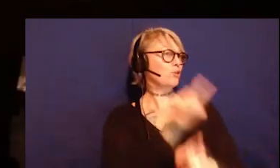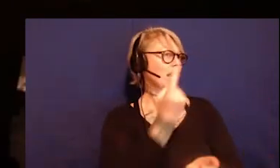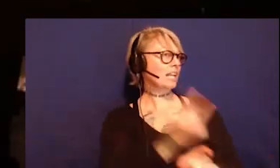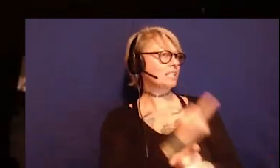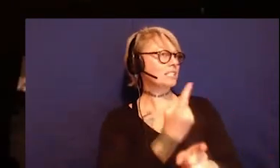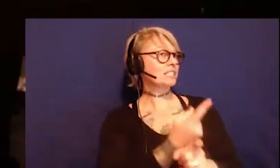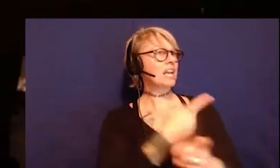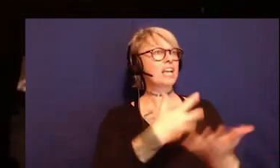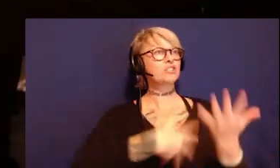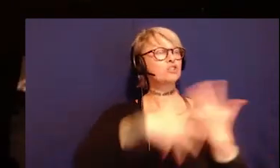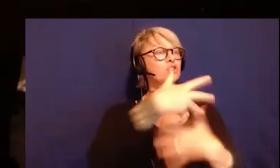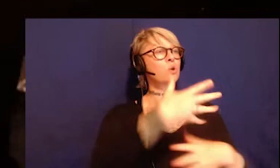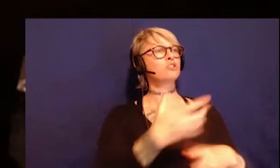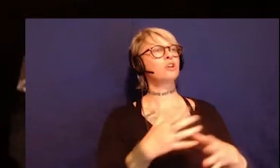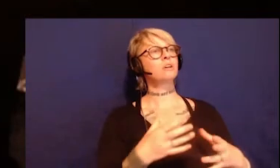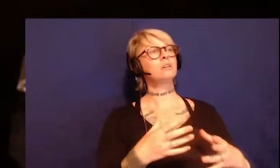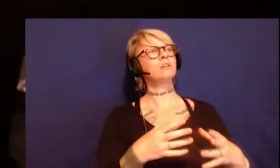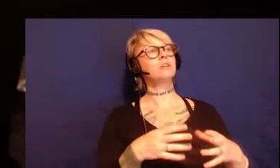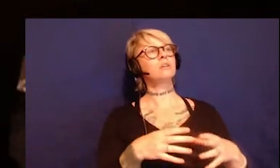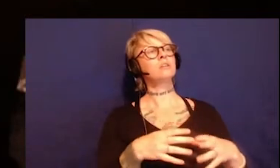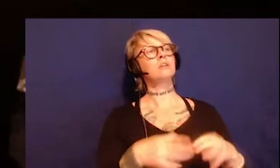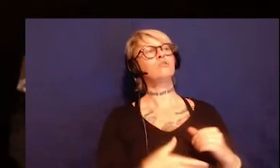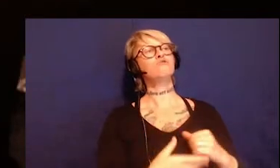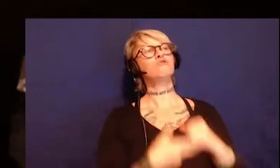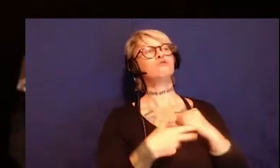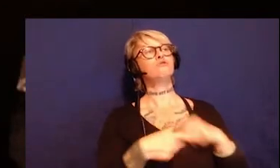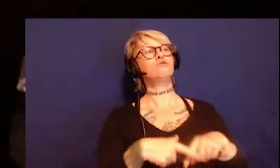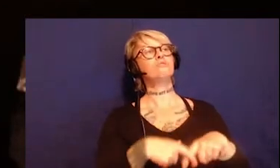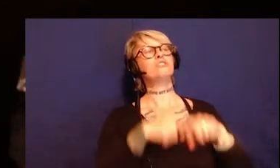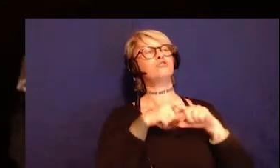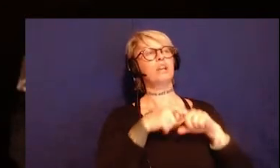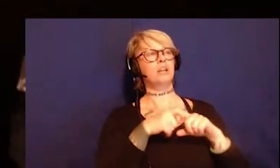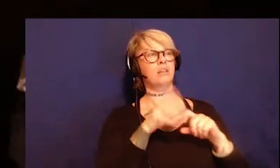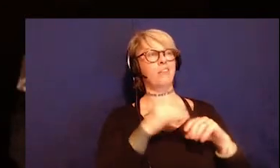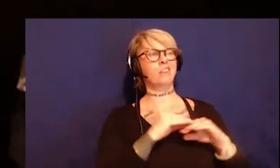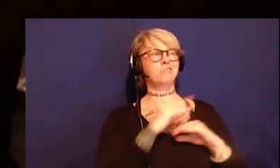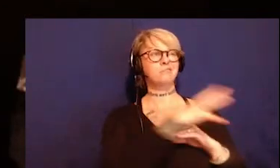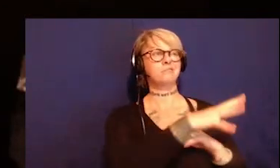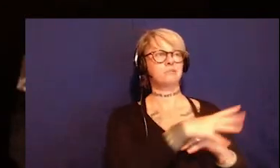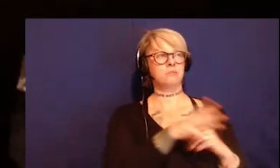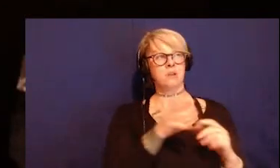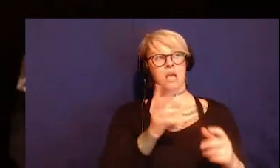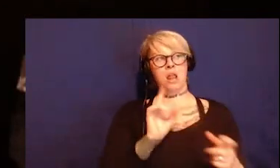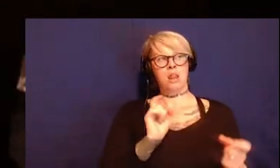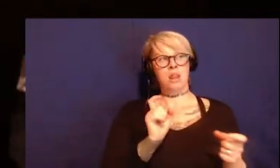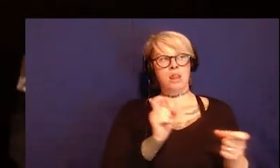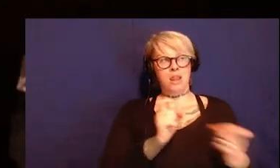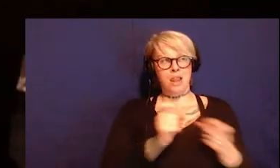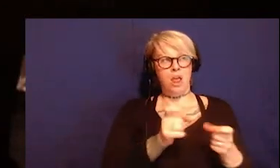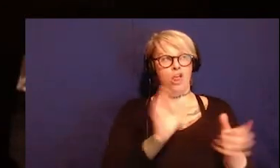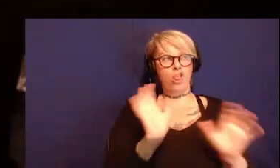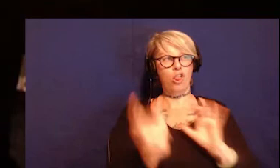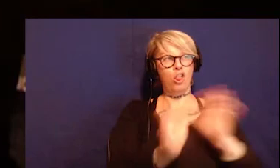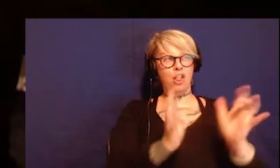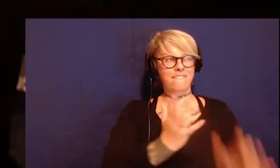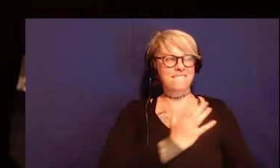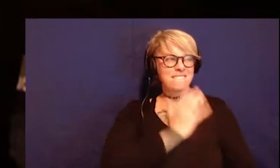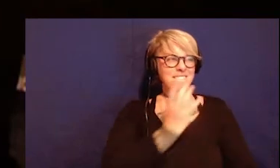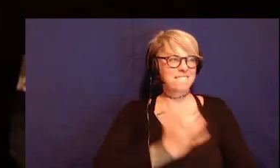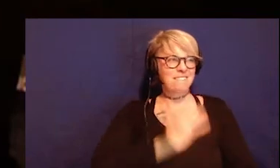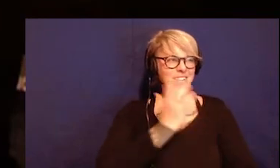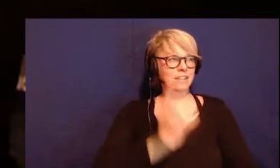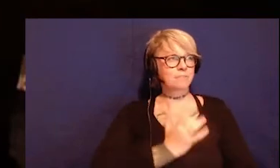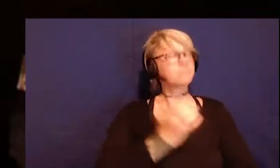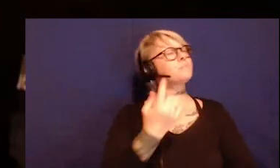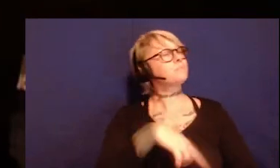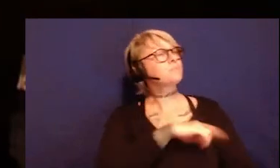and social restraint, which prevents disorder through the management or manipulation of feelings, so that we know about the